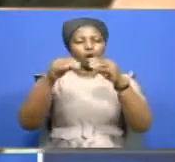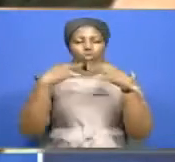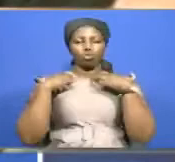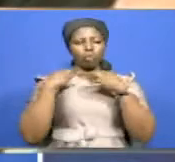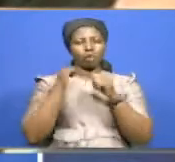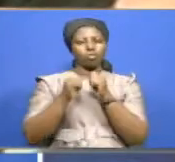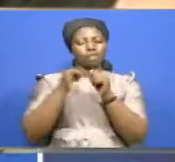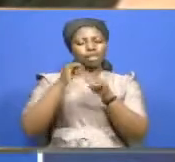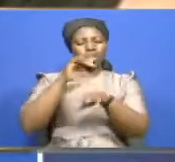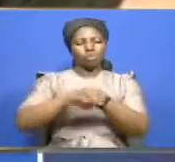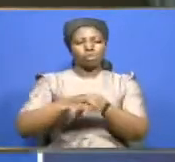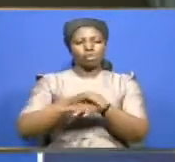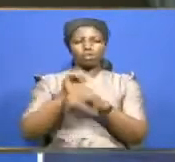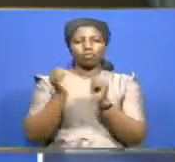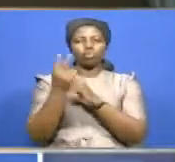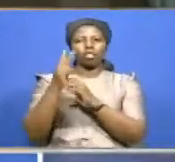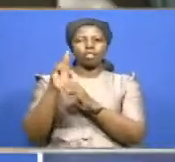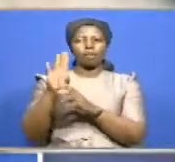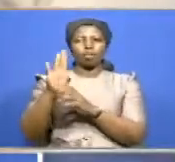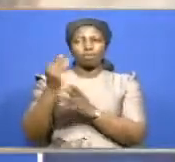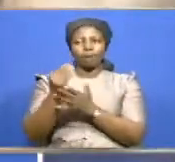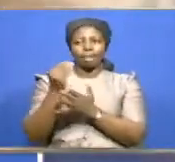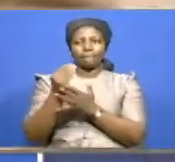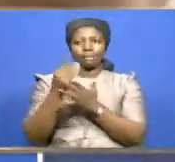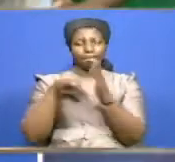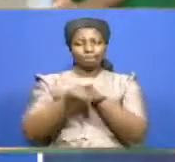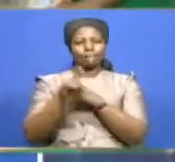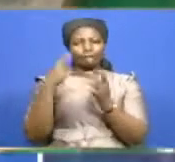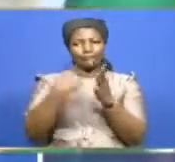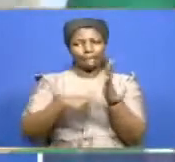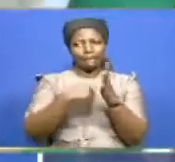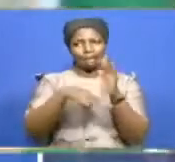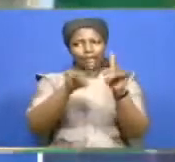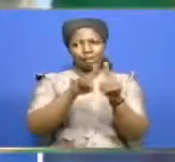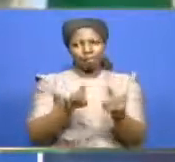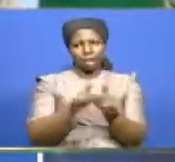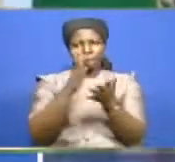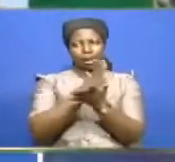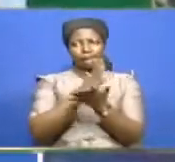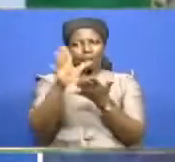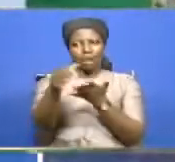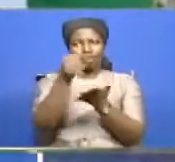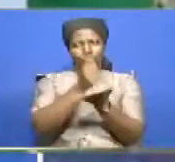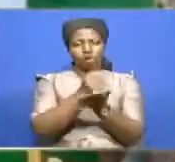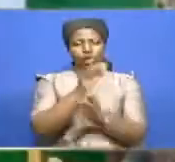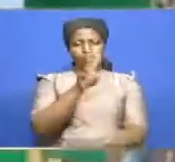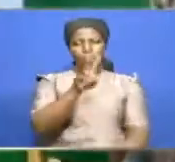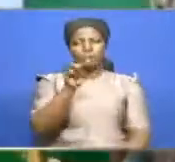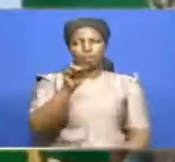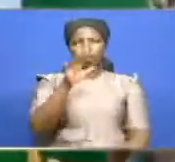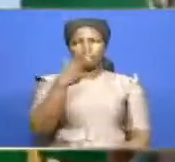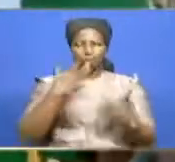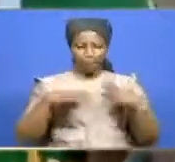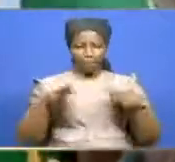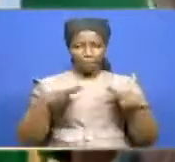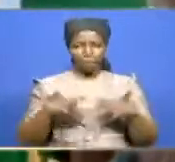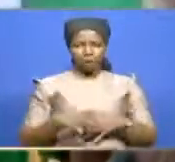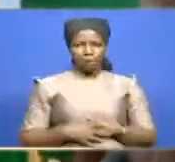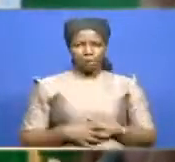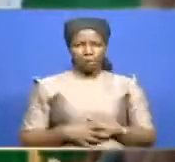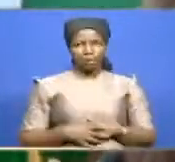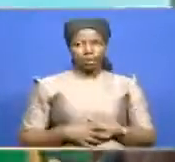12 billion shillings in taxes, and the sector employed 2 million people. Regina Manyara, reporting for Channel One Business.